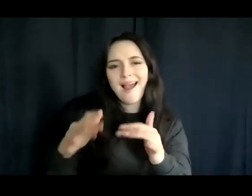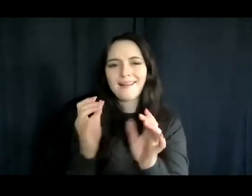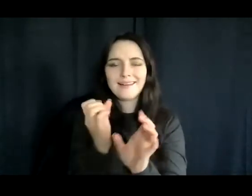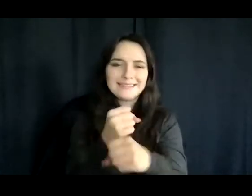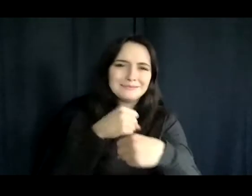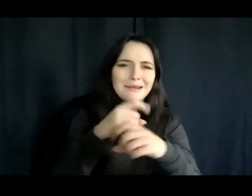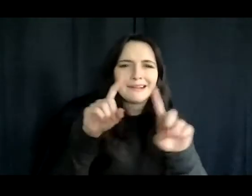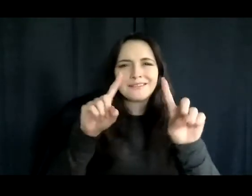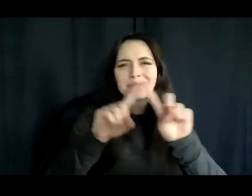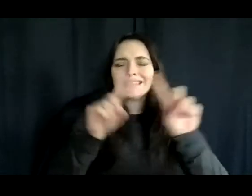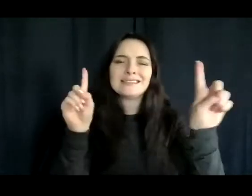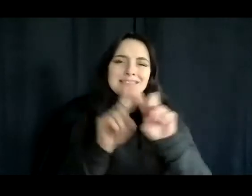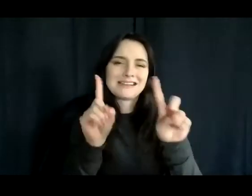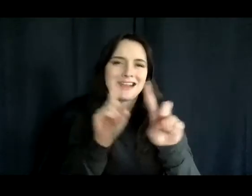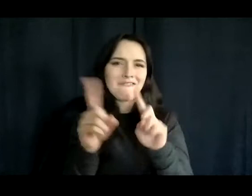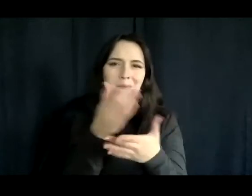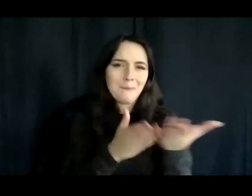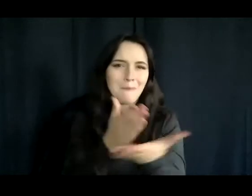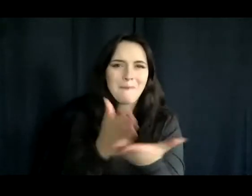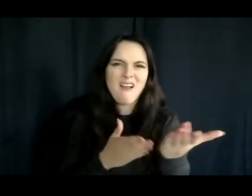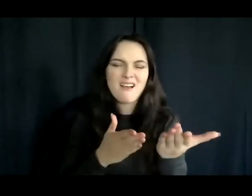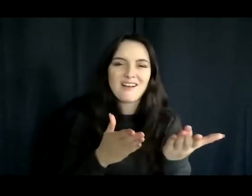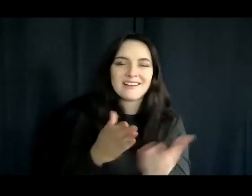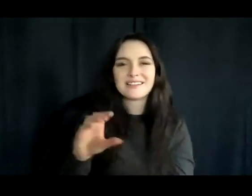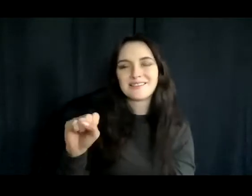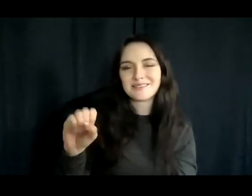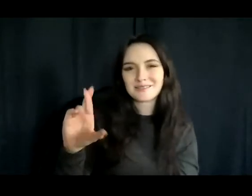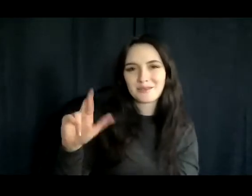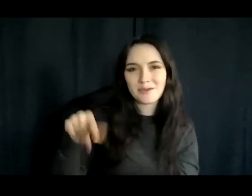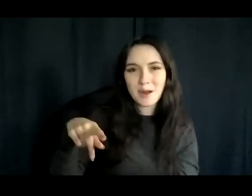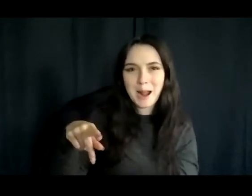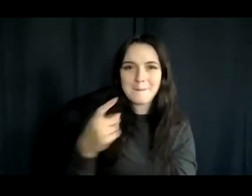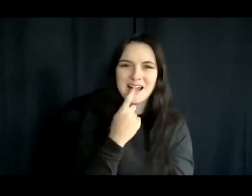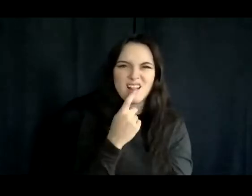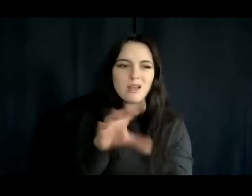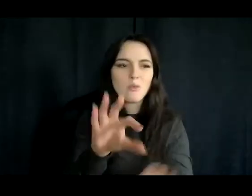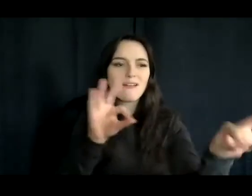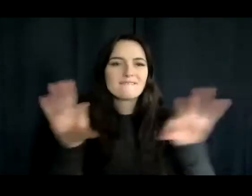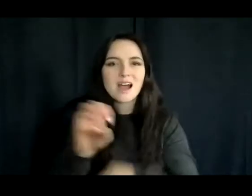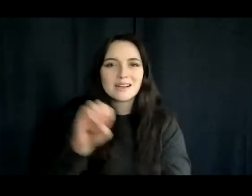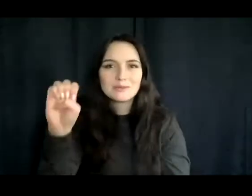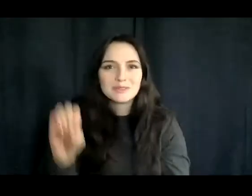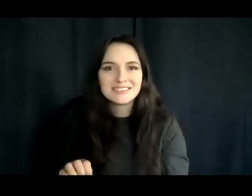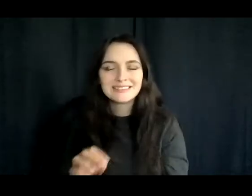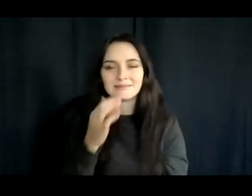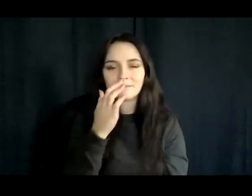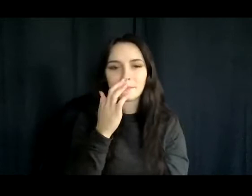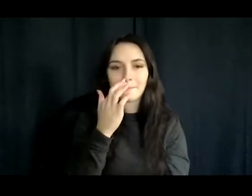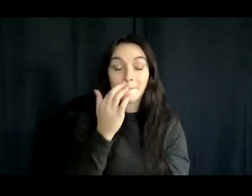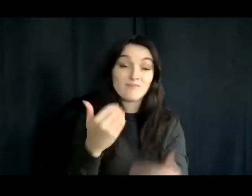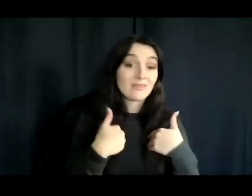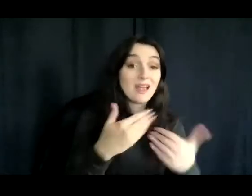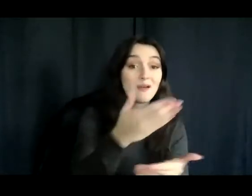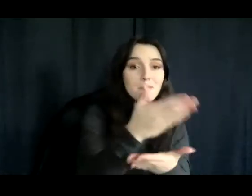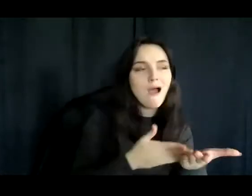of these different pieces of scrap metal that were found all over Lane County. So we have pieces